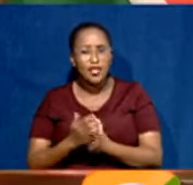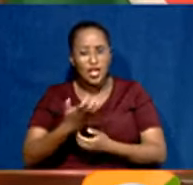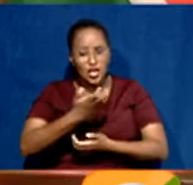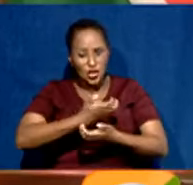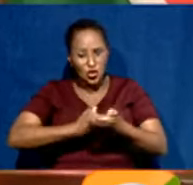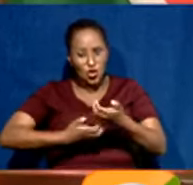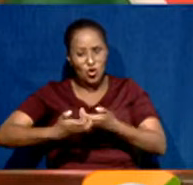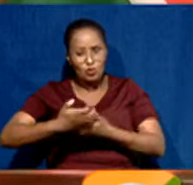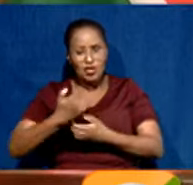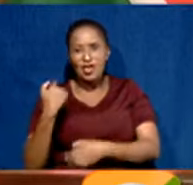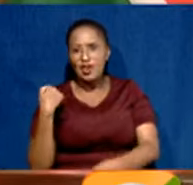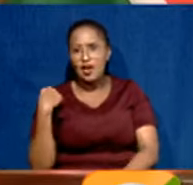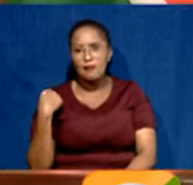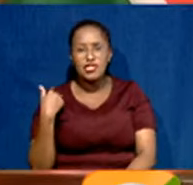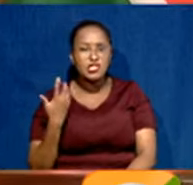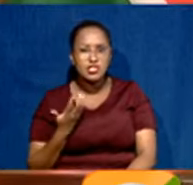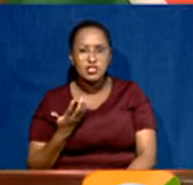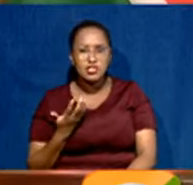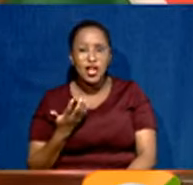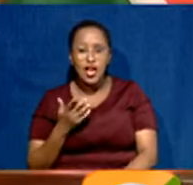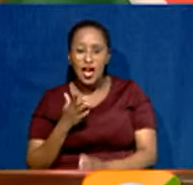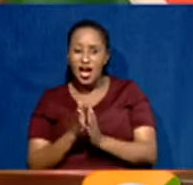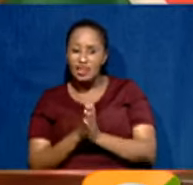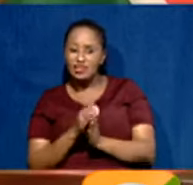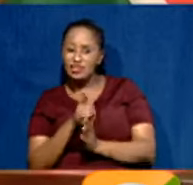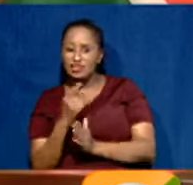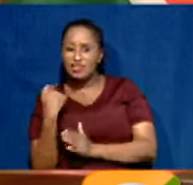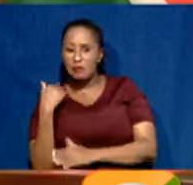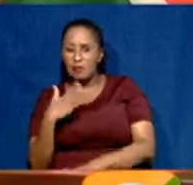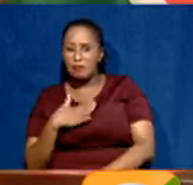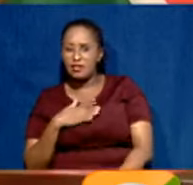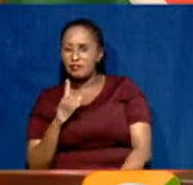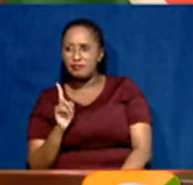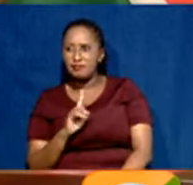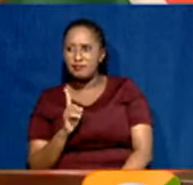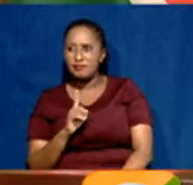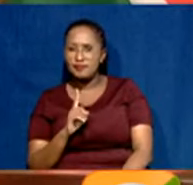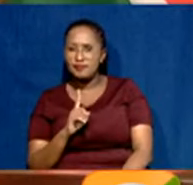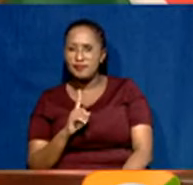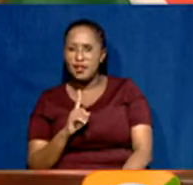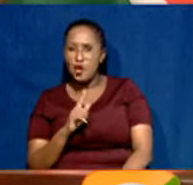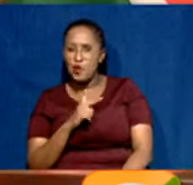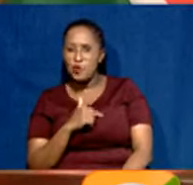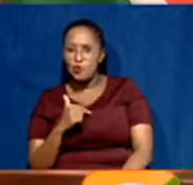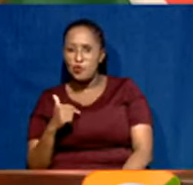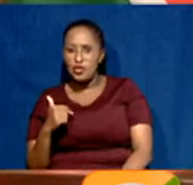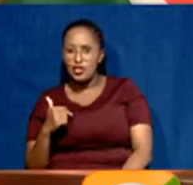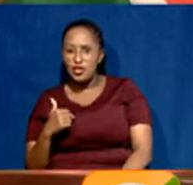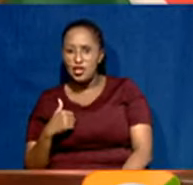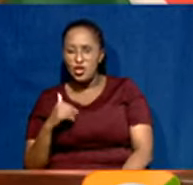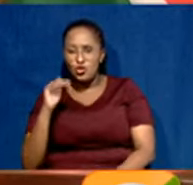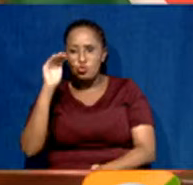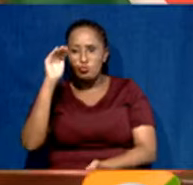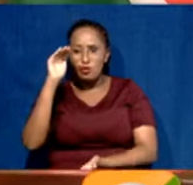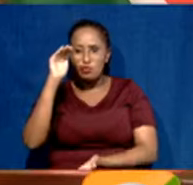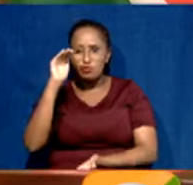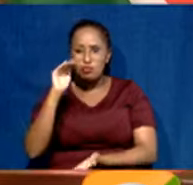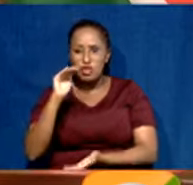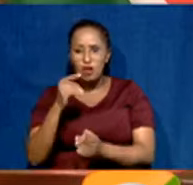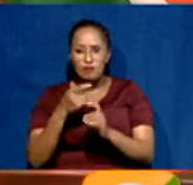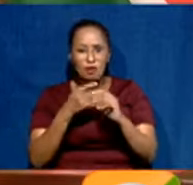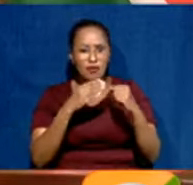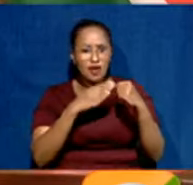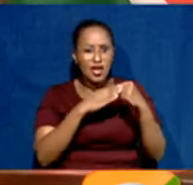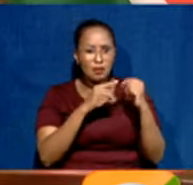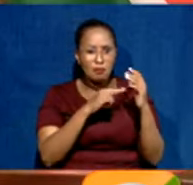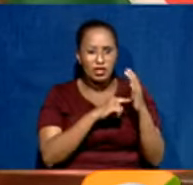Uchumi wa numbers, and these are not my figures. We've brought down inflation from 9 point something to